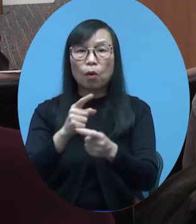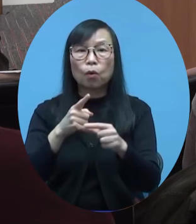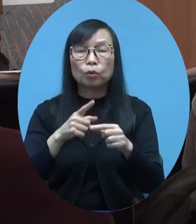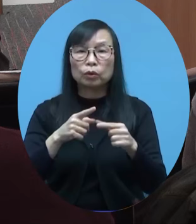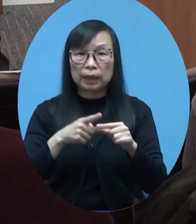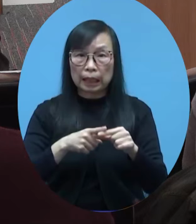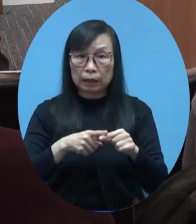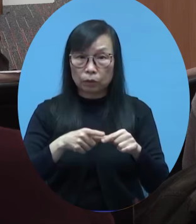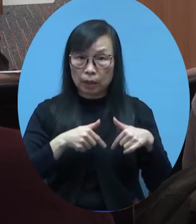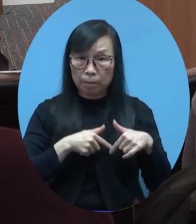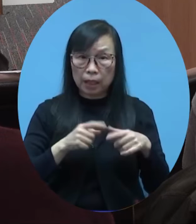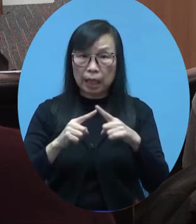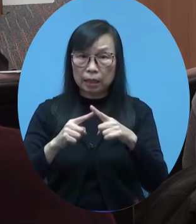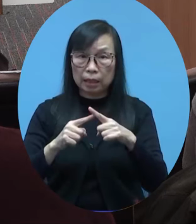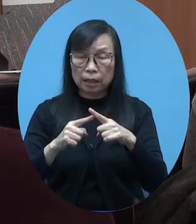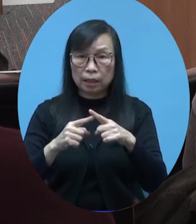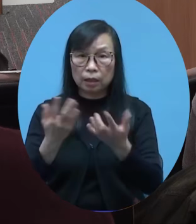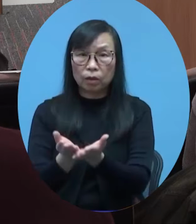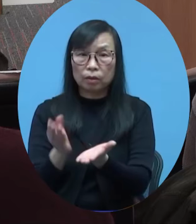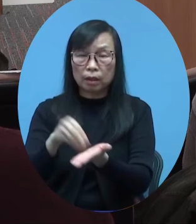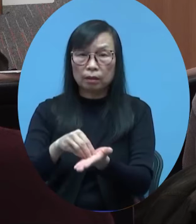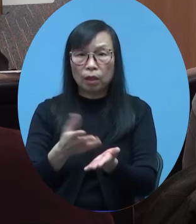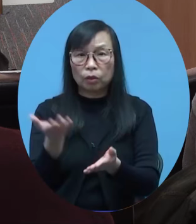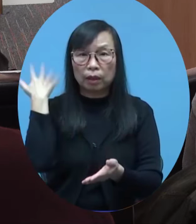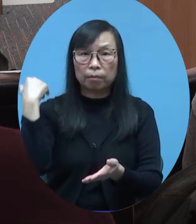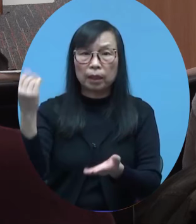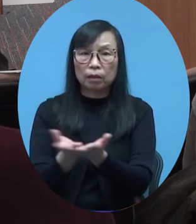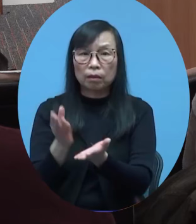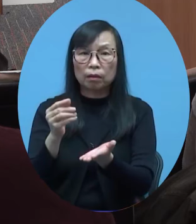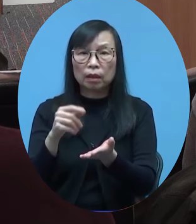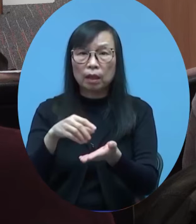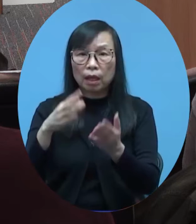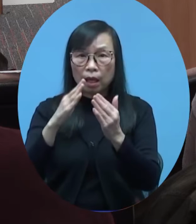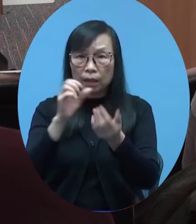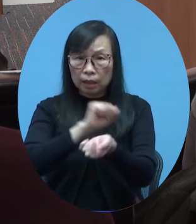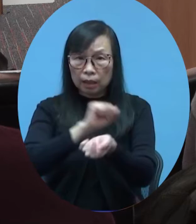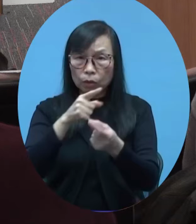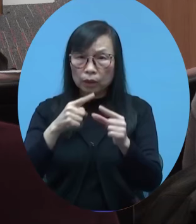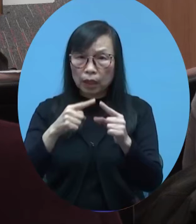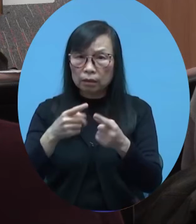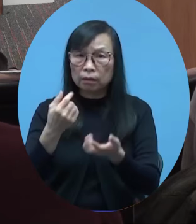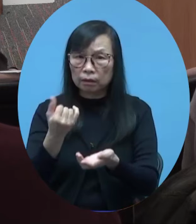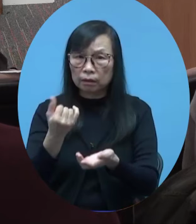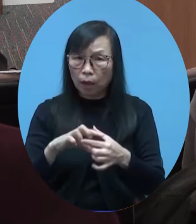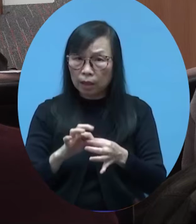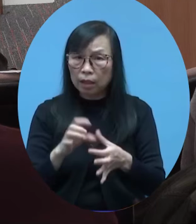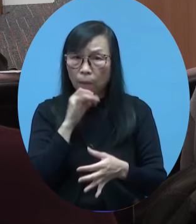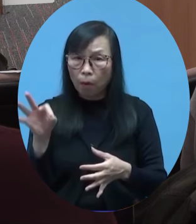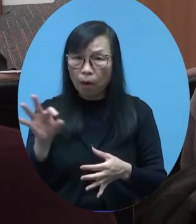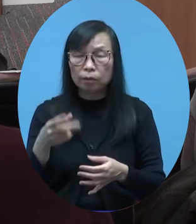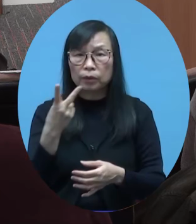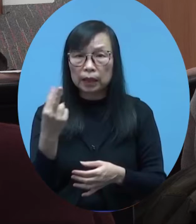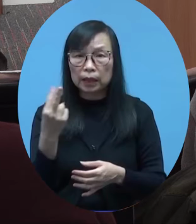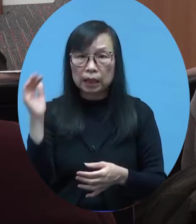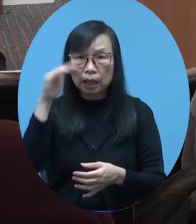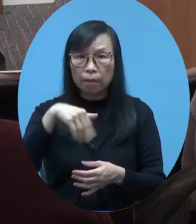detainee confirmed yesterday, and do you think there's an outbreak in the Castle Peak Bay Immigration Center?